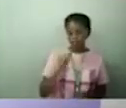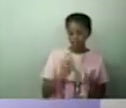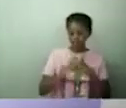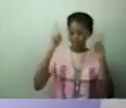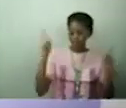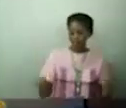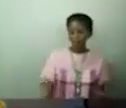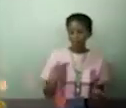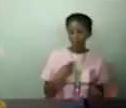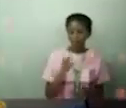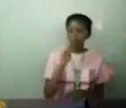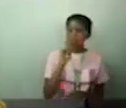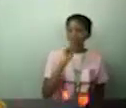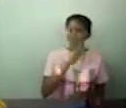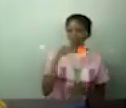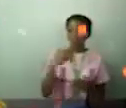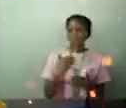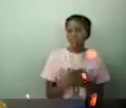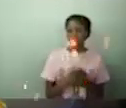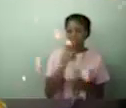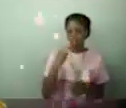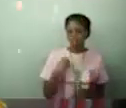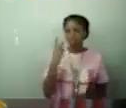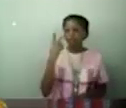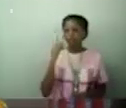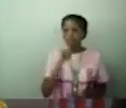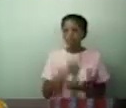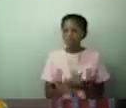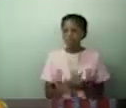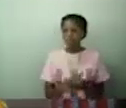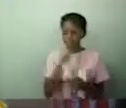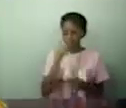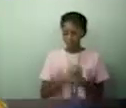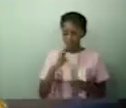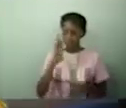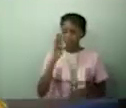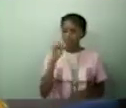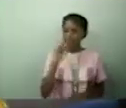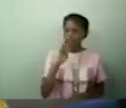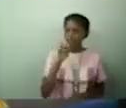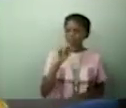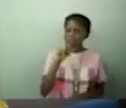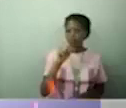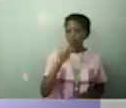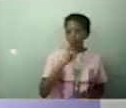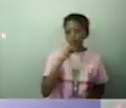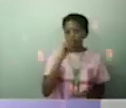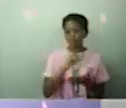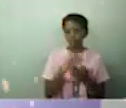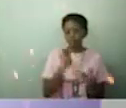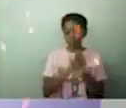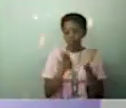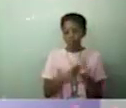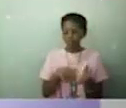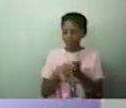her, some very, very simple things I want you to notice about her is that the Bible introduced